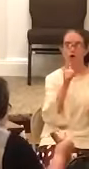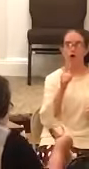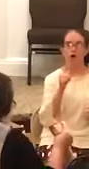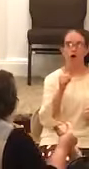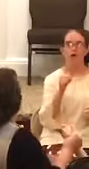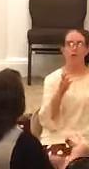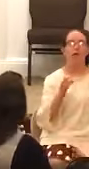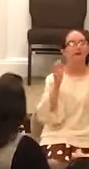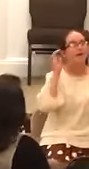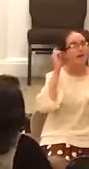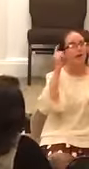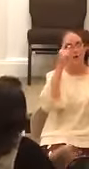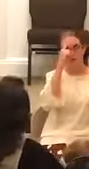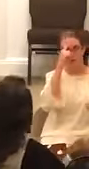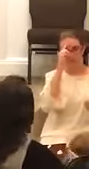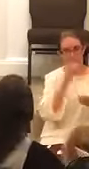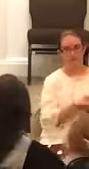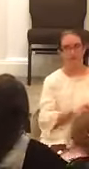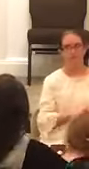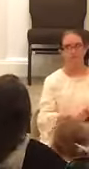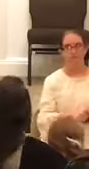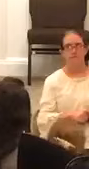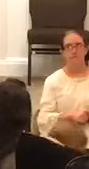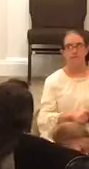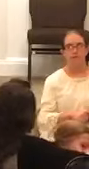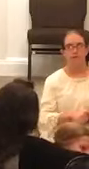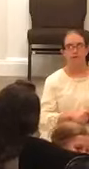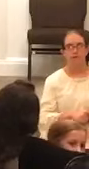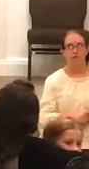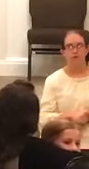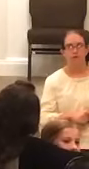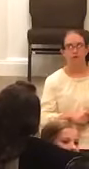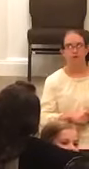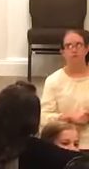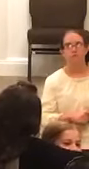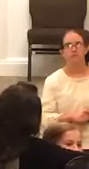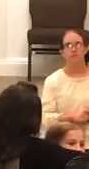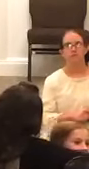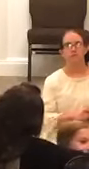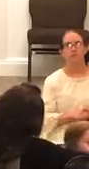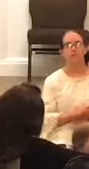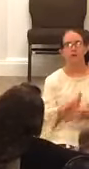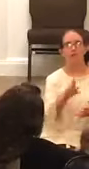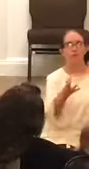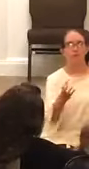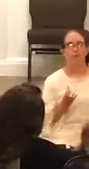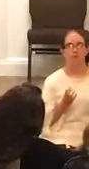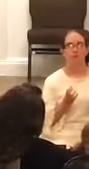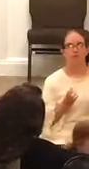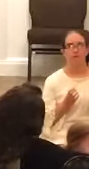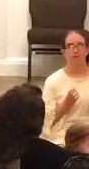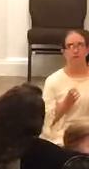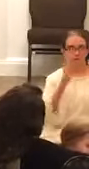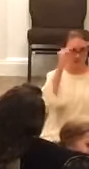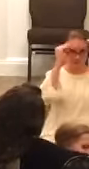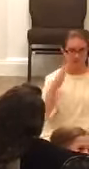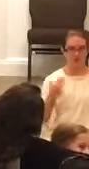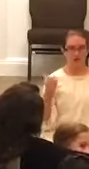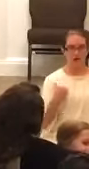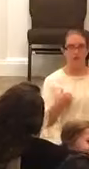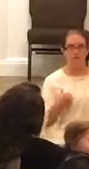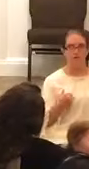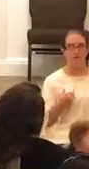sound doctrine. I believe we're there. But after their own lust shall they heap themselves teachers,